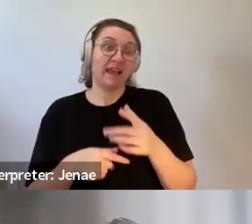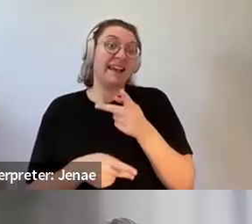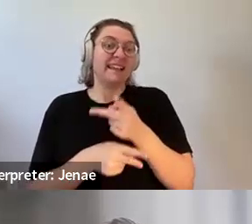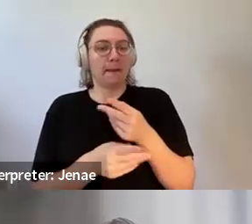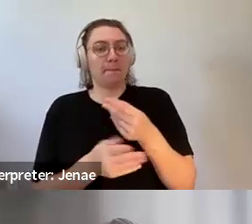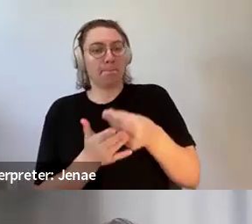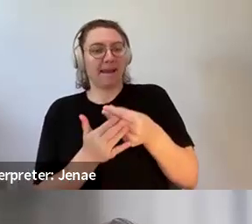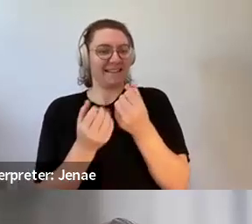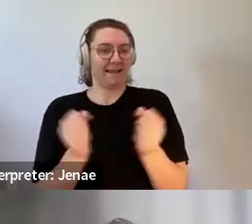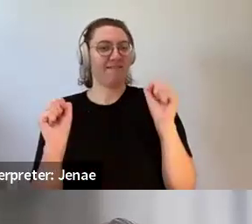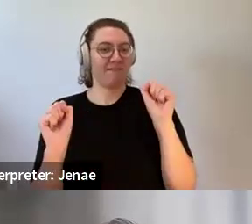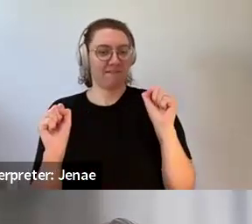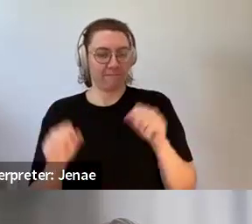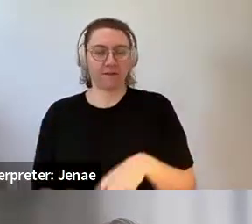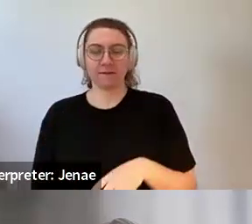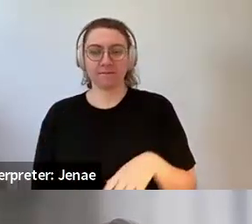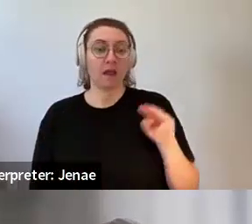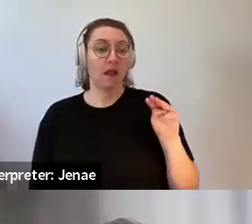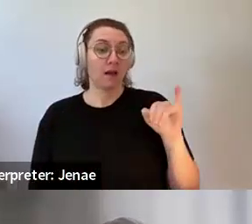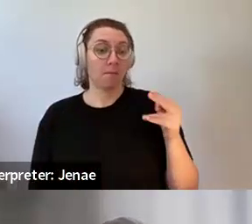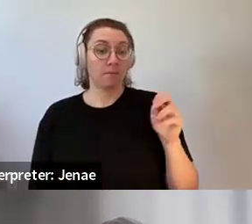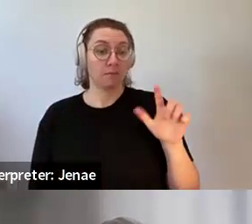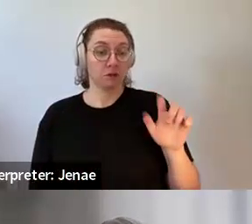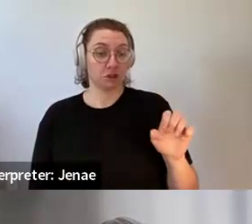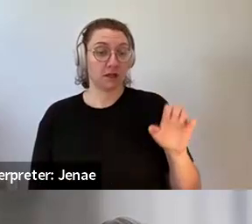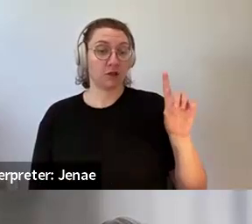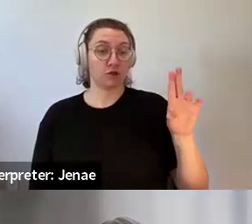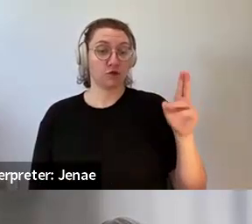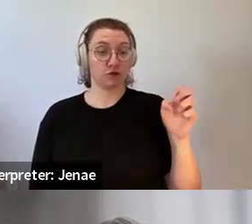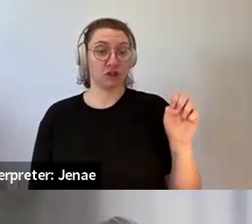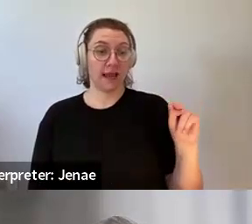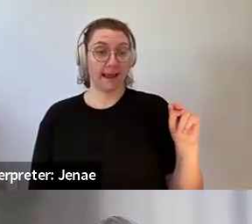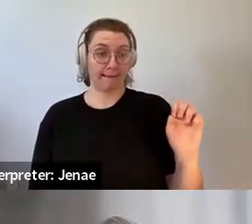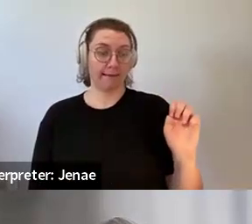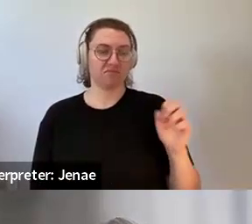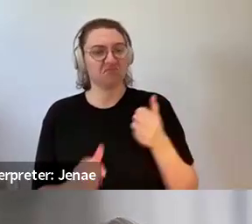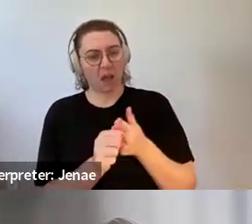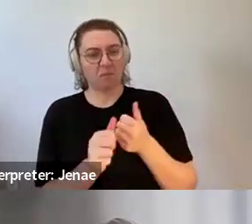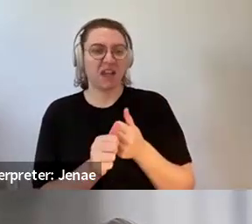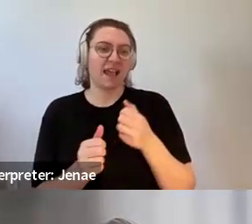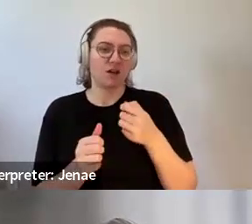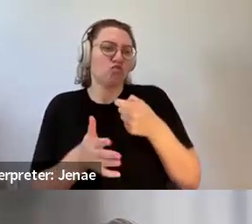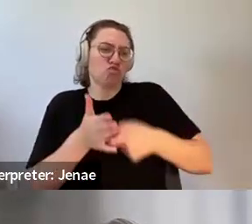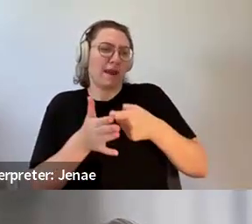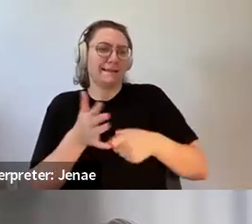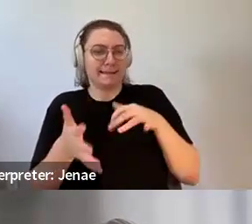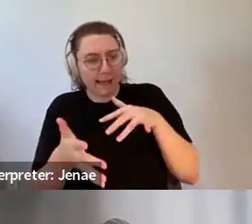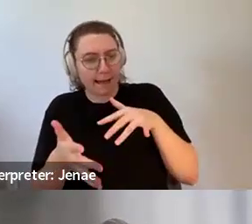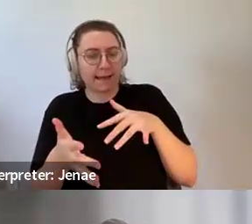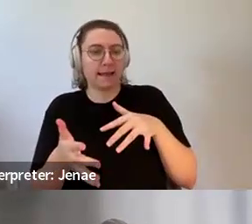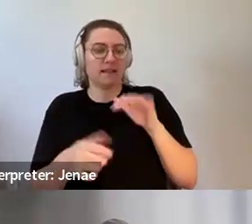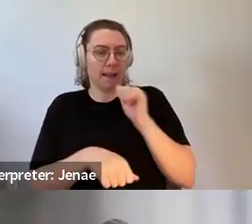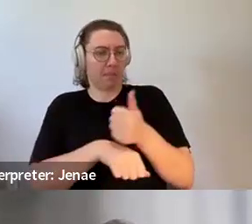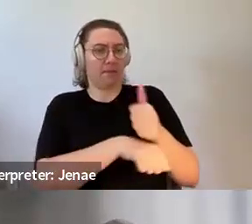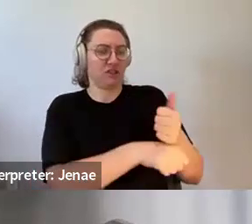safe. Michelle Duchesne's going to give some updates on some rate study, rate